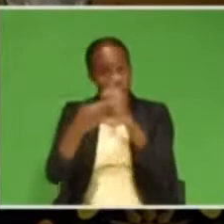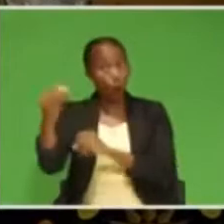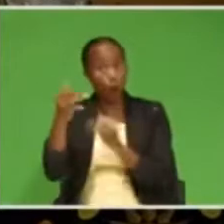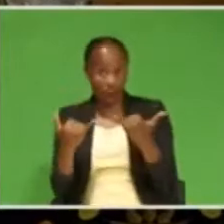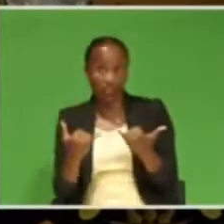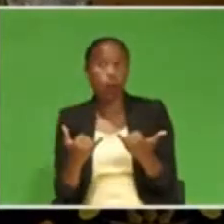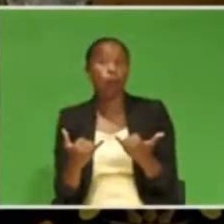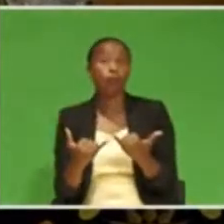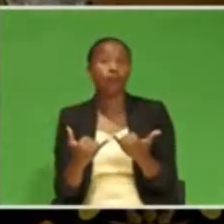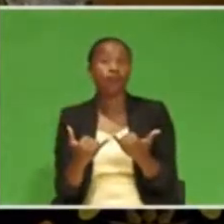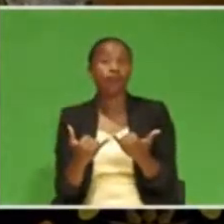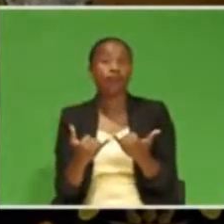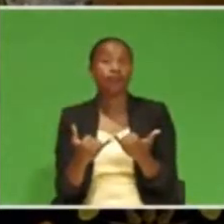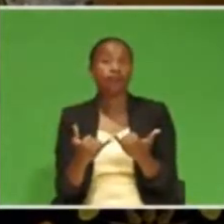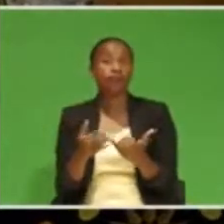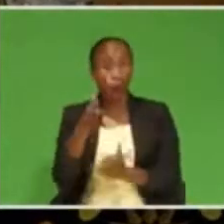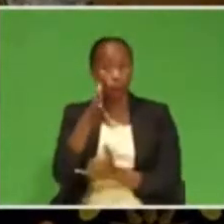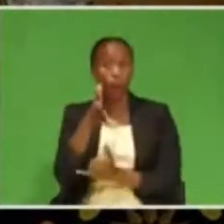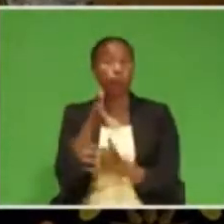ngoku.